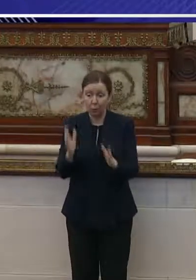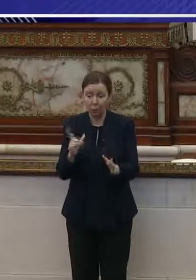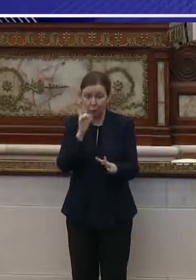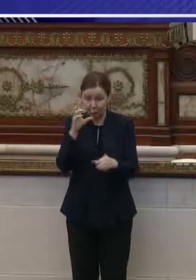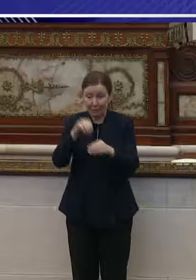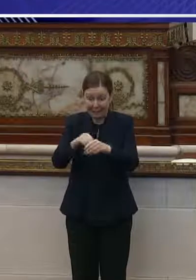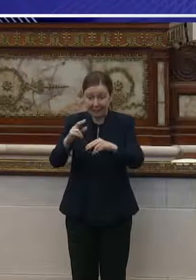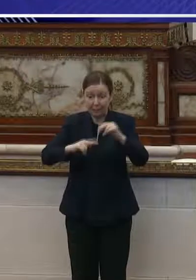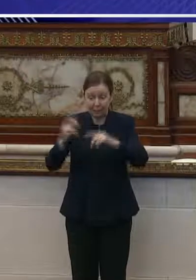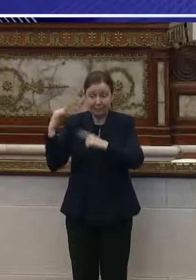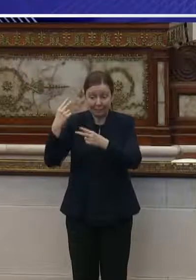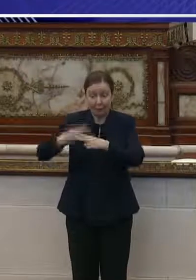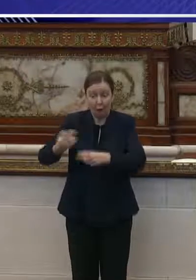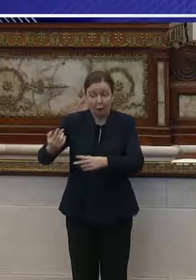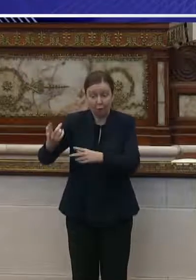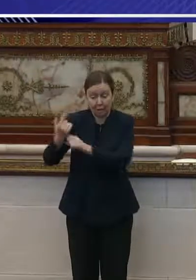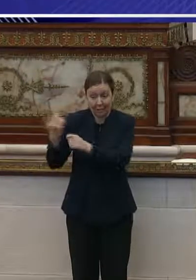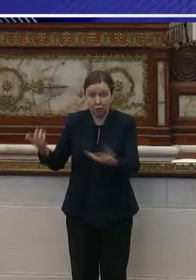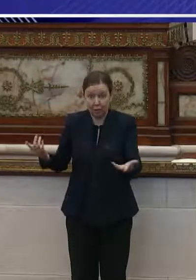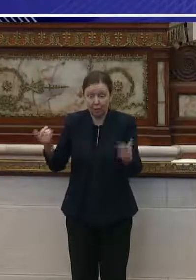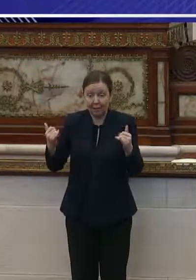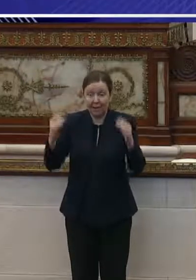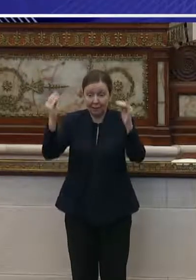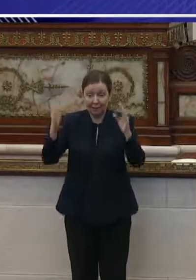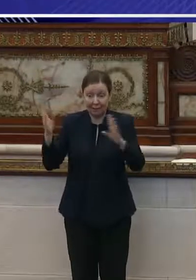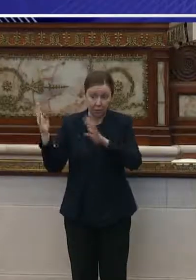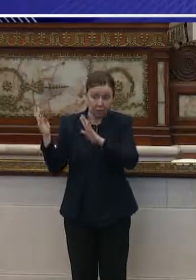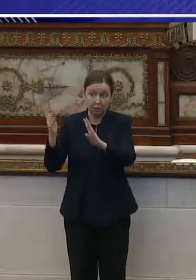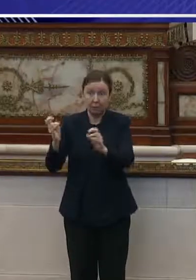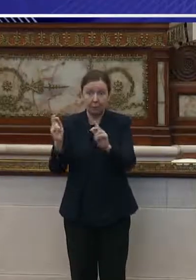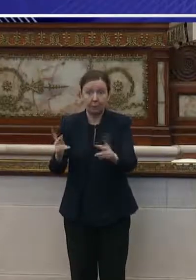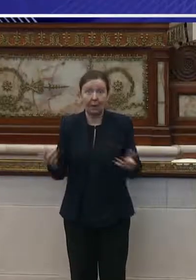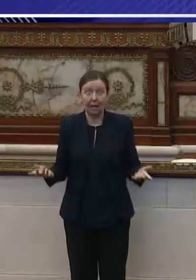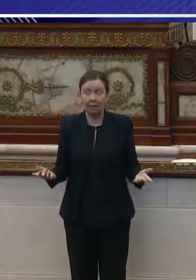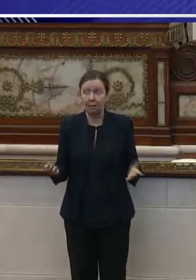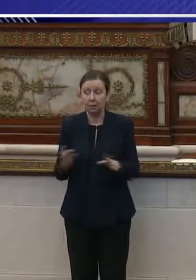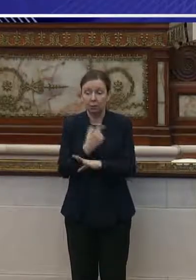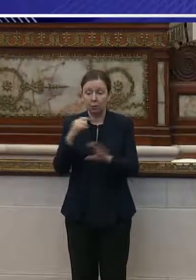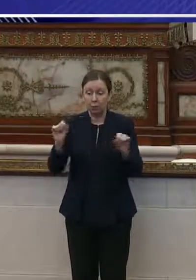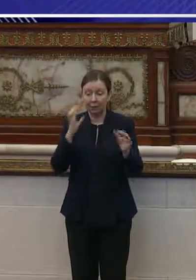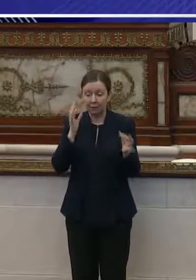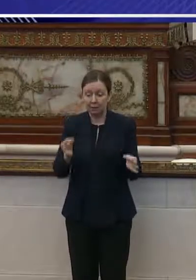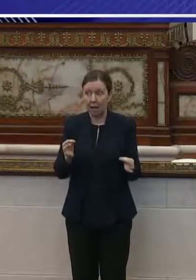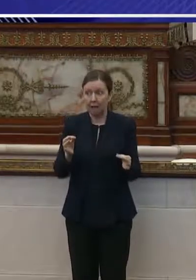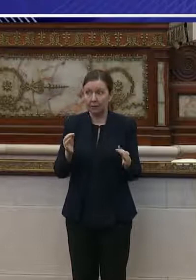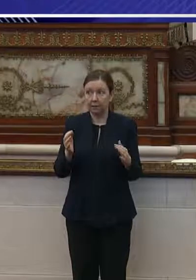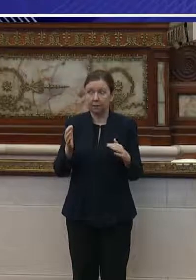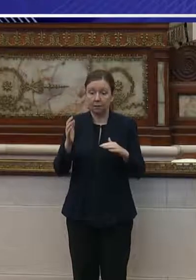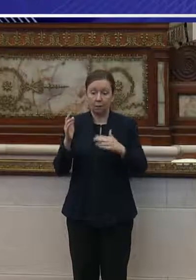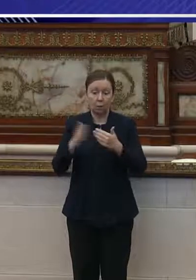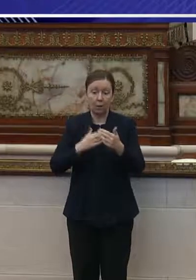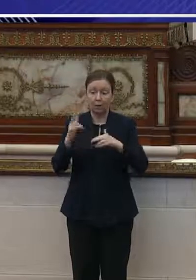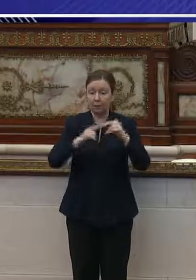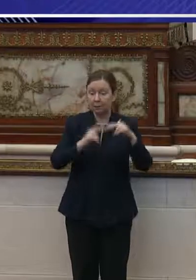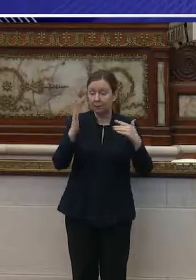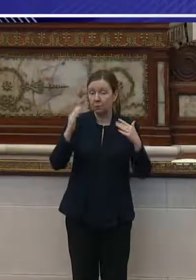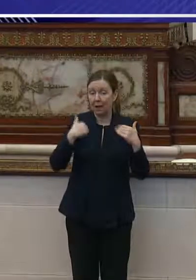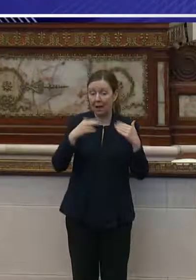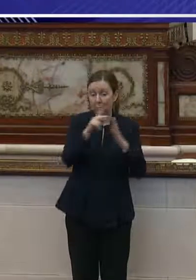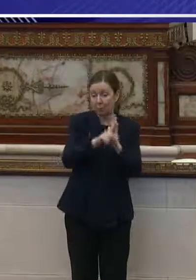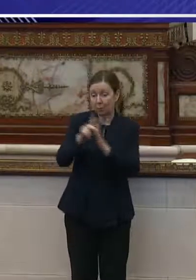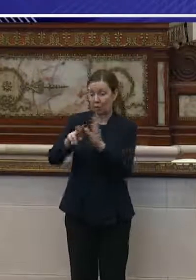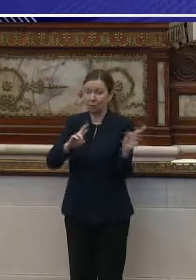those buildings since March, and now we have the teachers before we can determine whether the buildings will have the protocols for